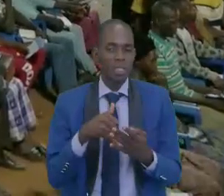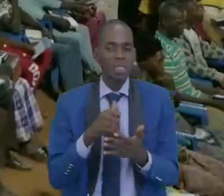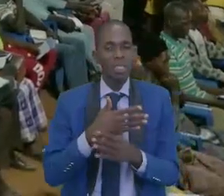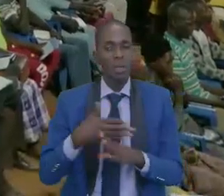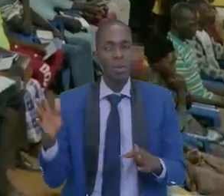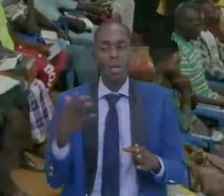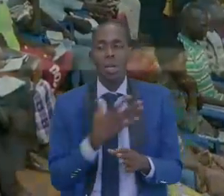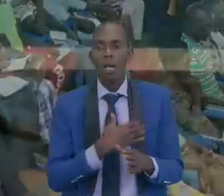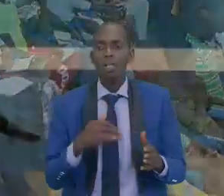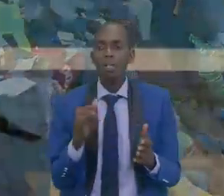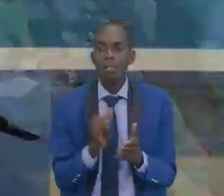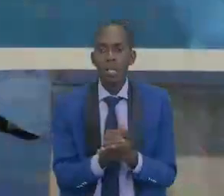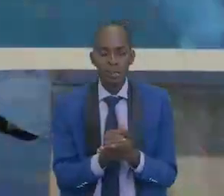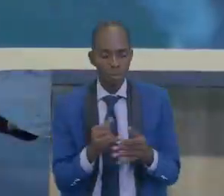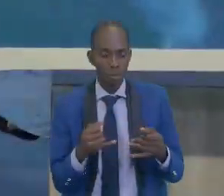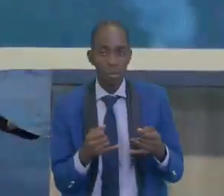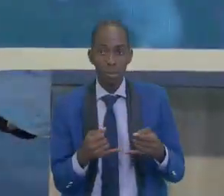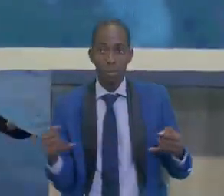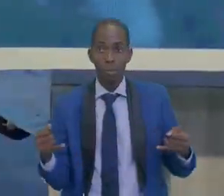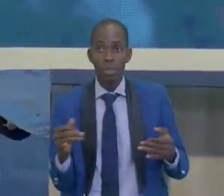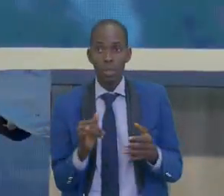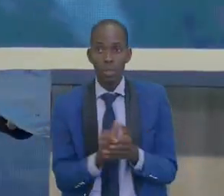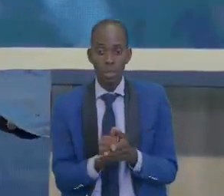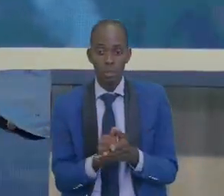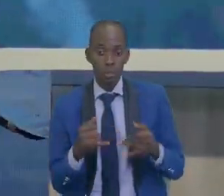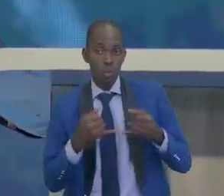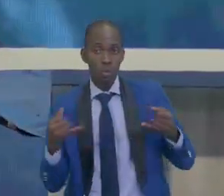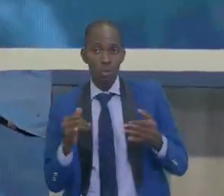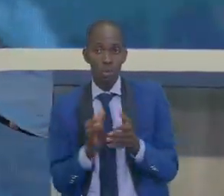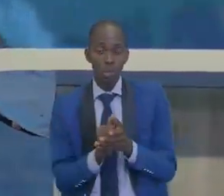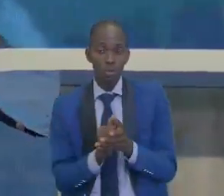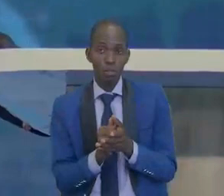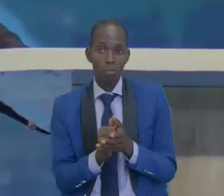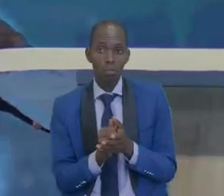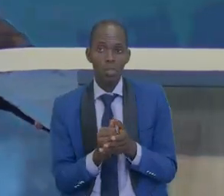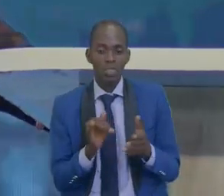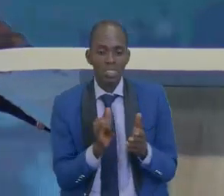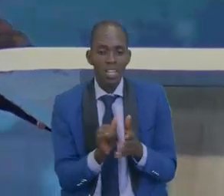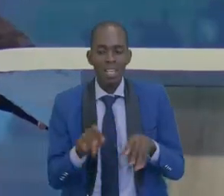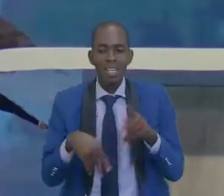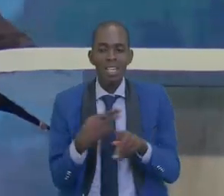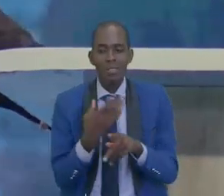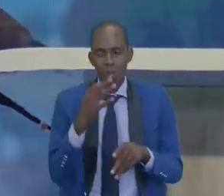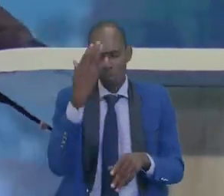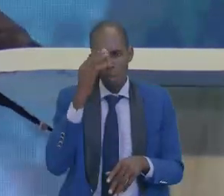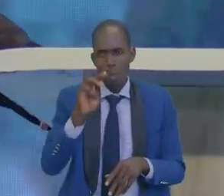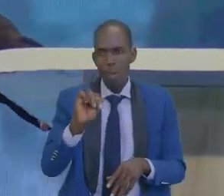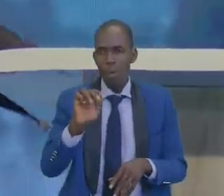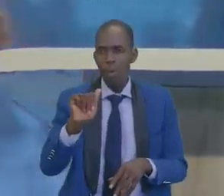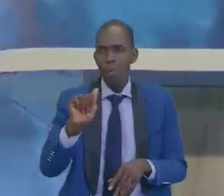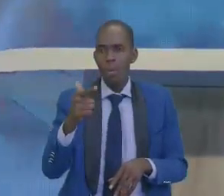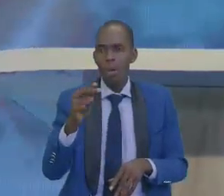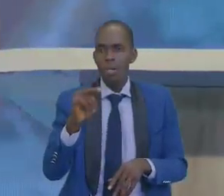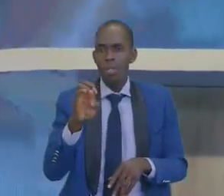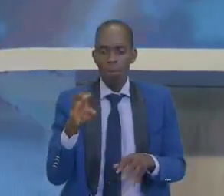mode, that road, that rope, that cord, that magnet that normally attracts sin into